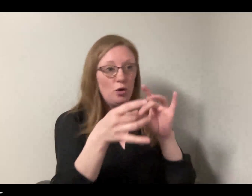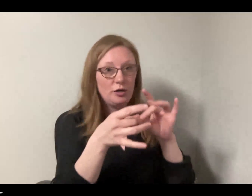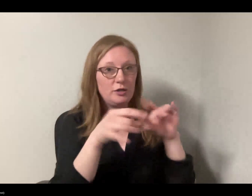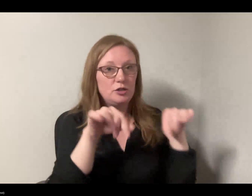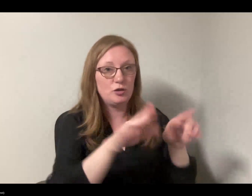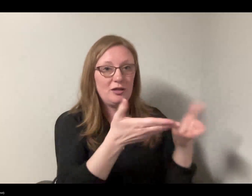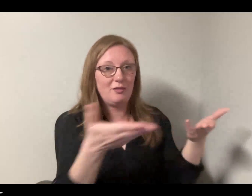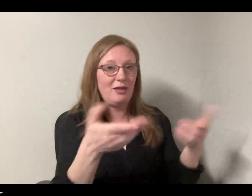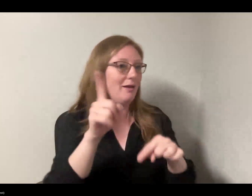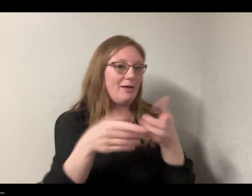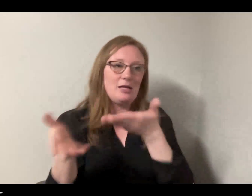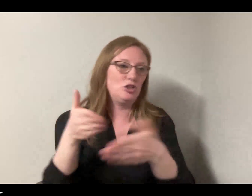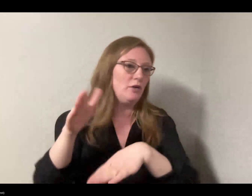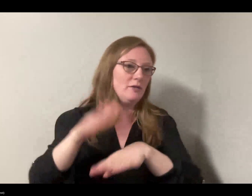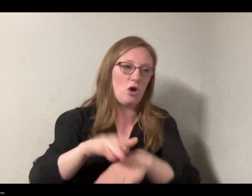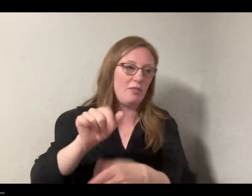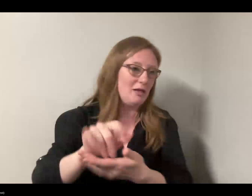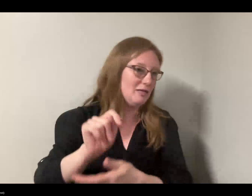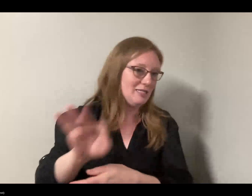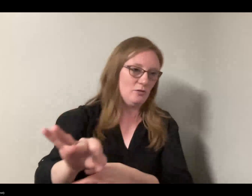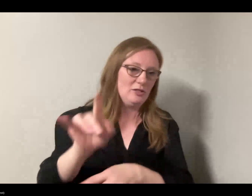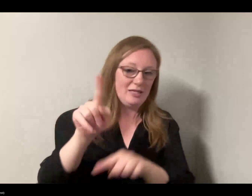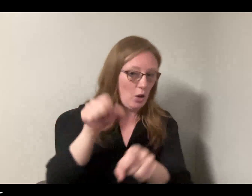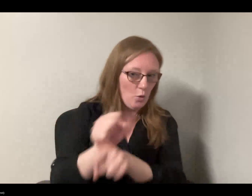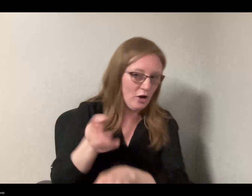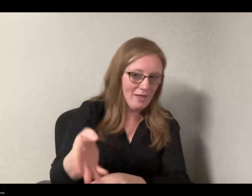and won't be able to serve on the task force.